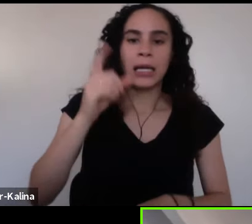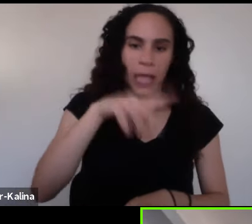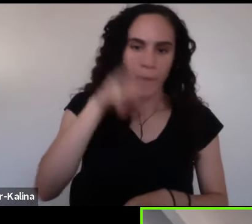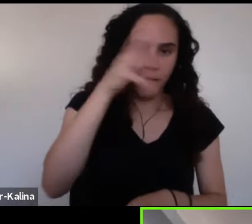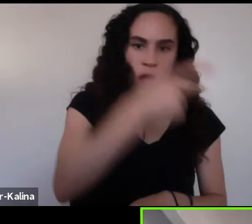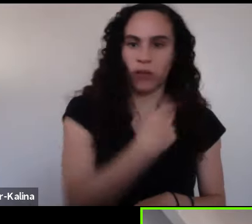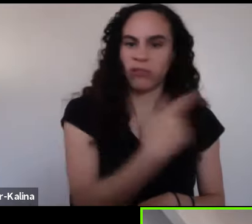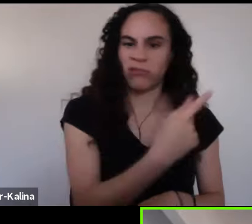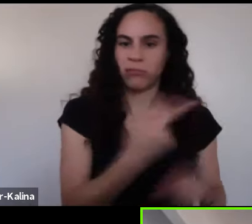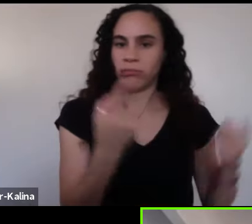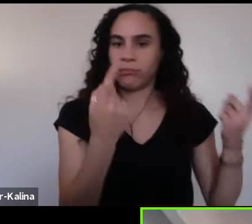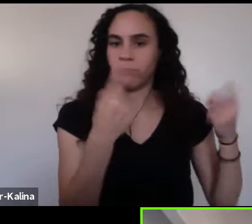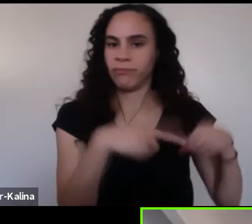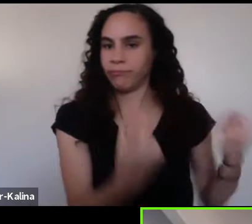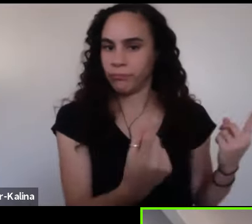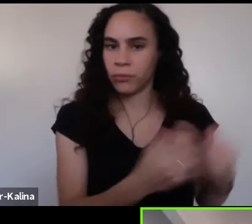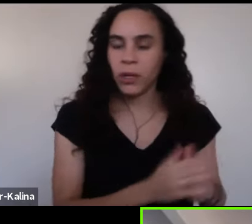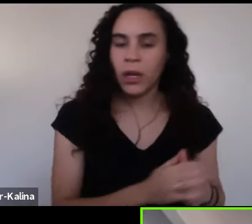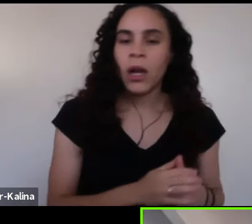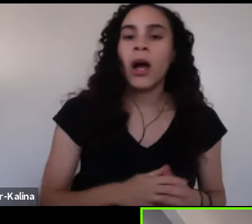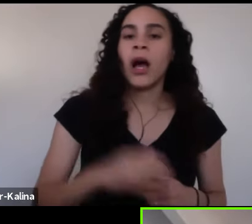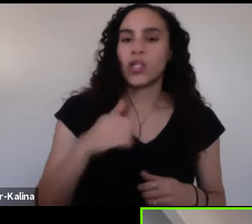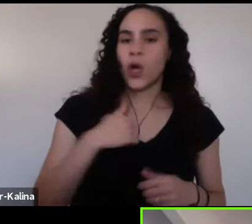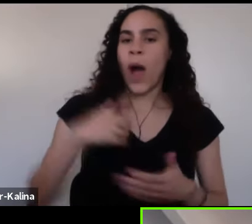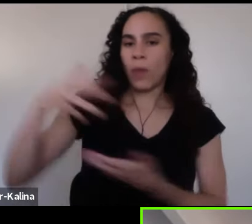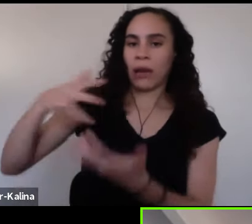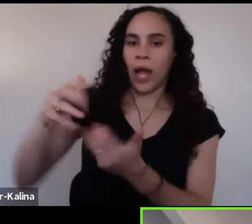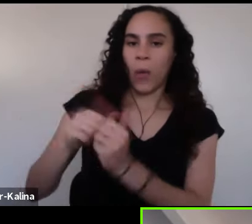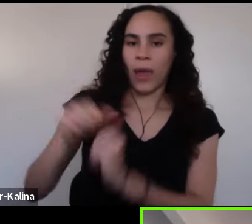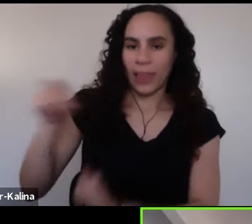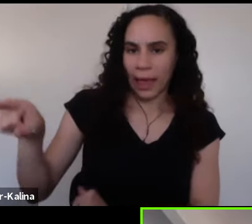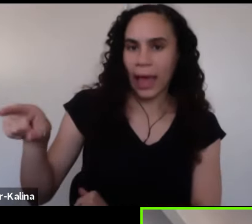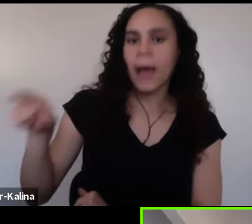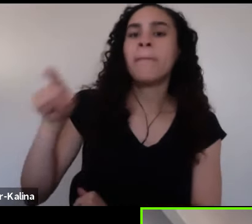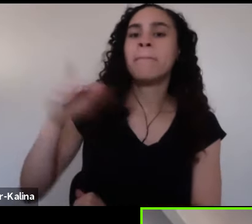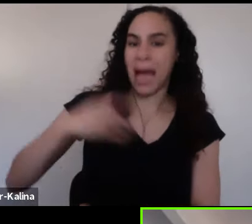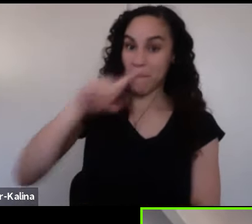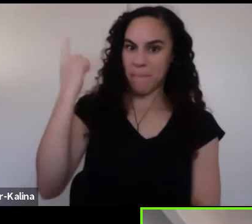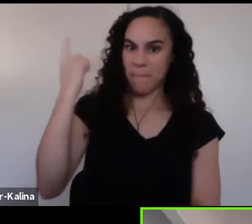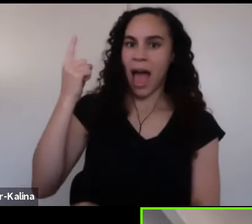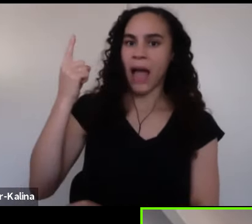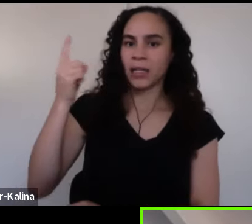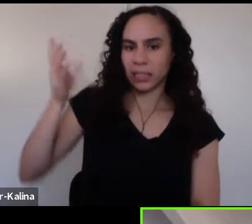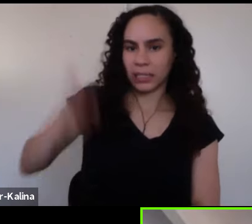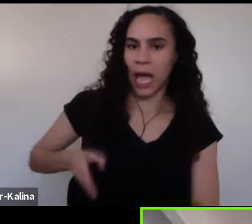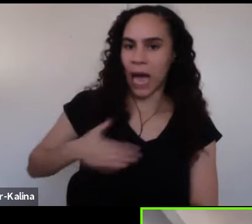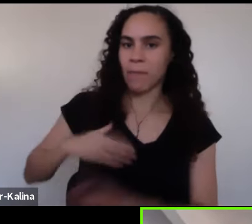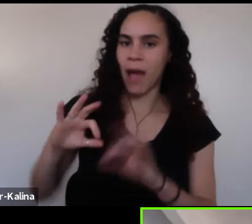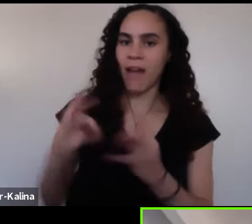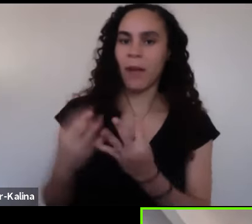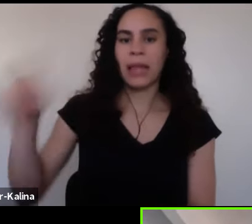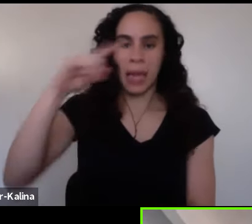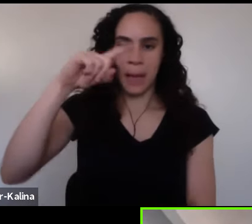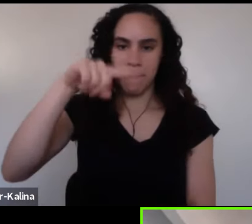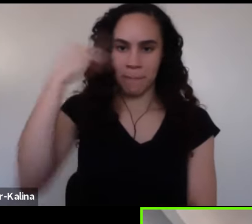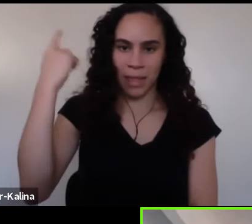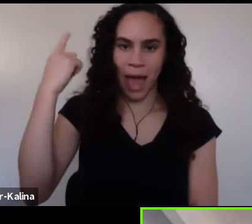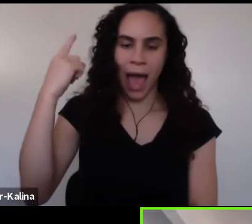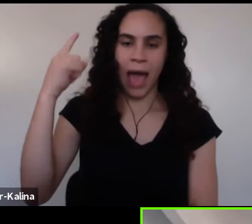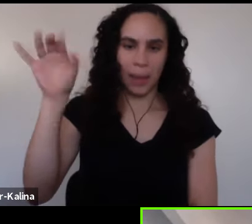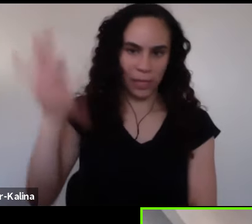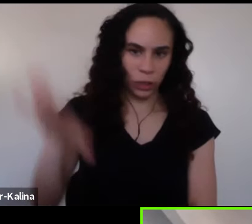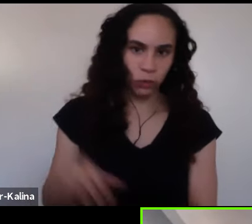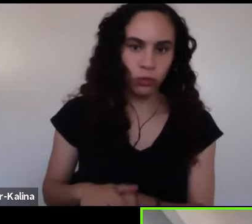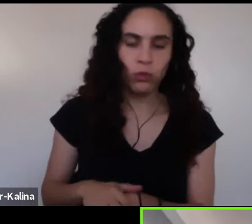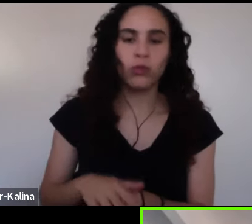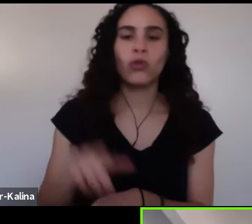with him, and that's my Black side. And he is a Baptist minister, and probably one of the most influential